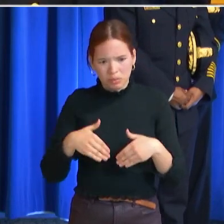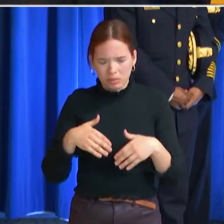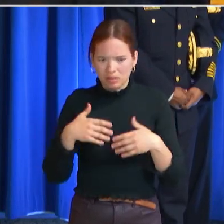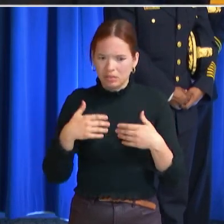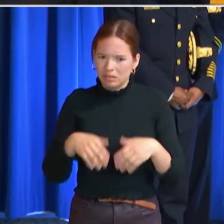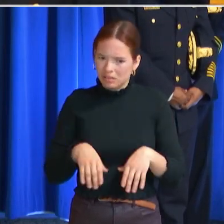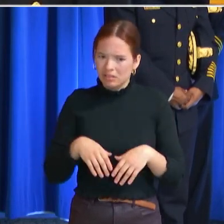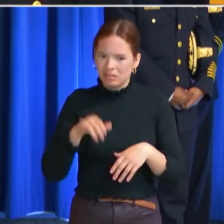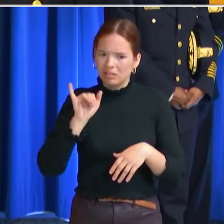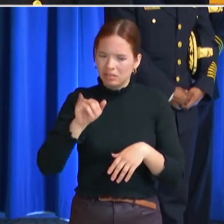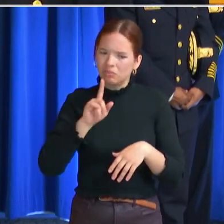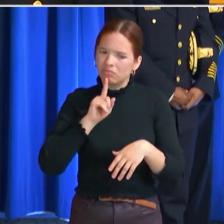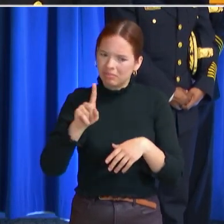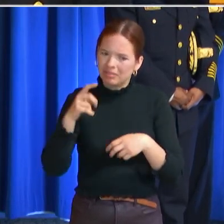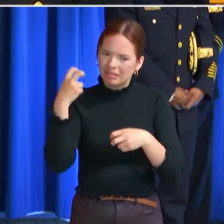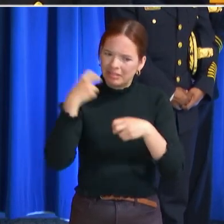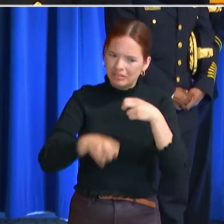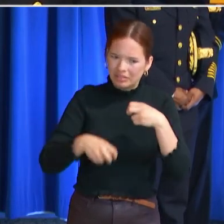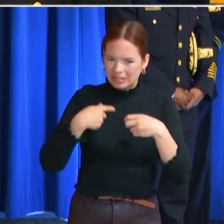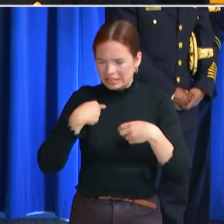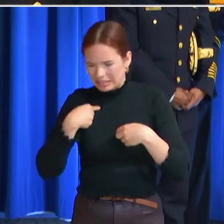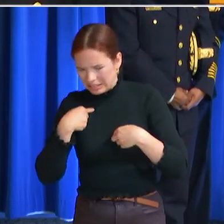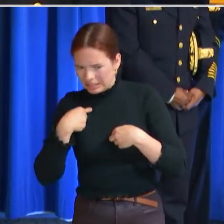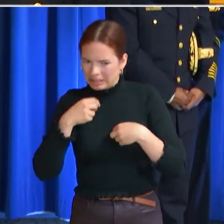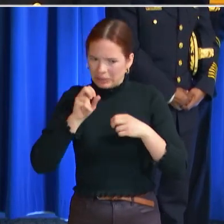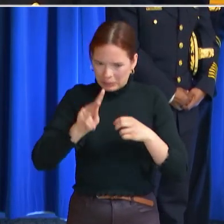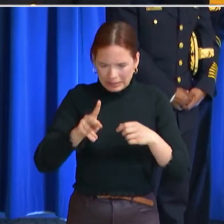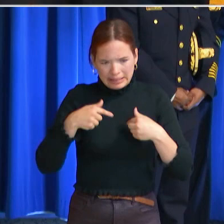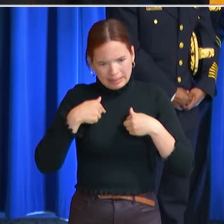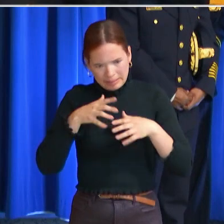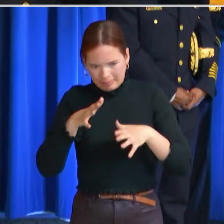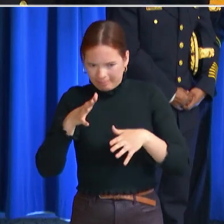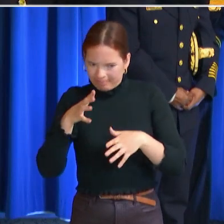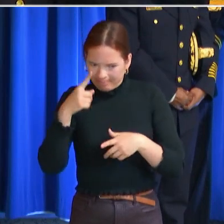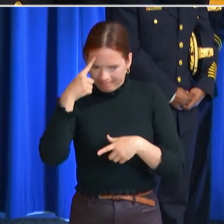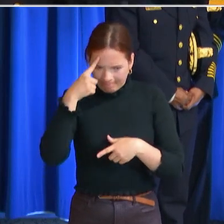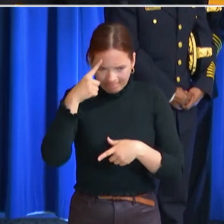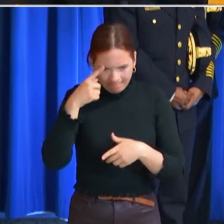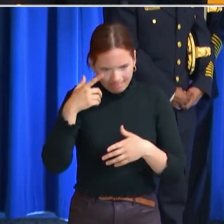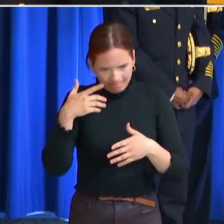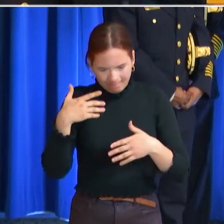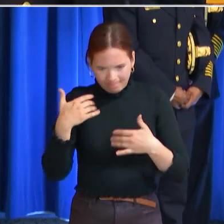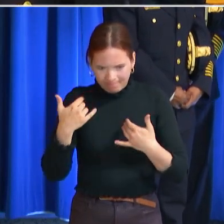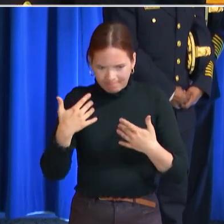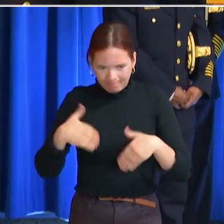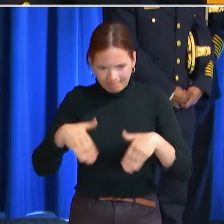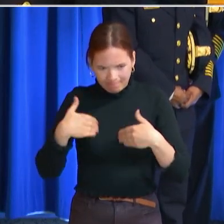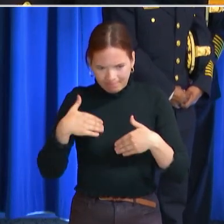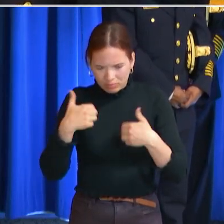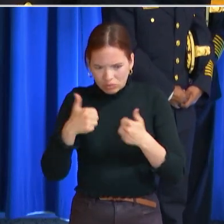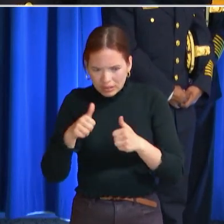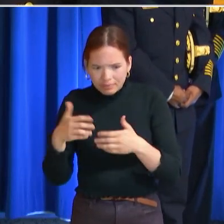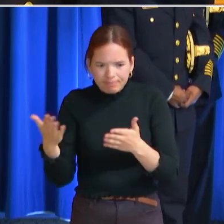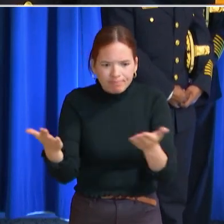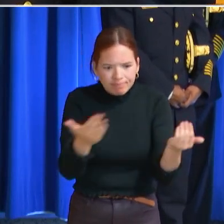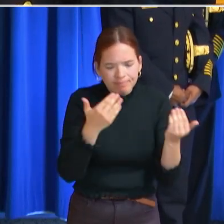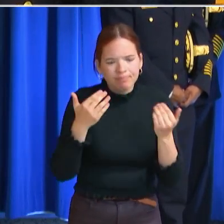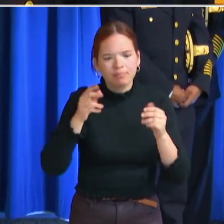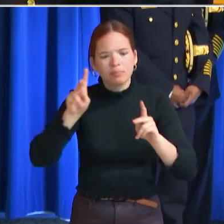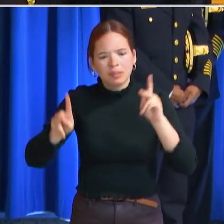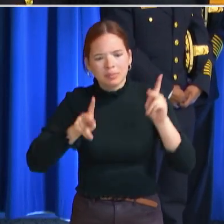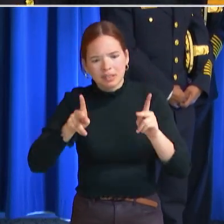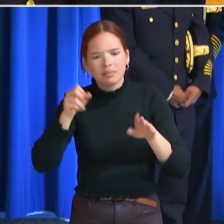decisions, requires discipline, requires you always to be recruiting great people and putting them